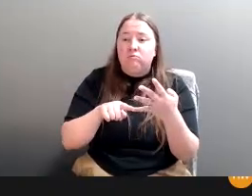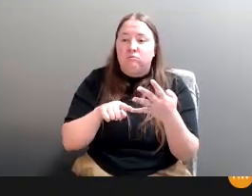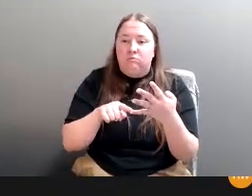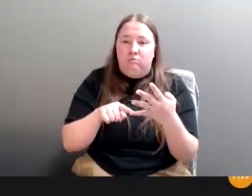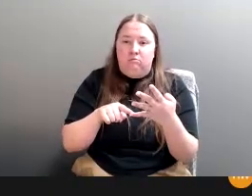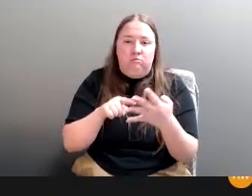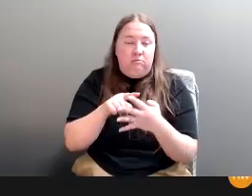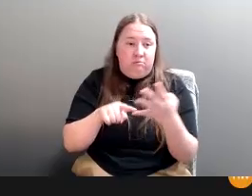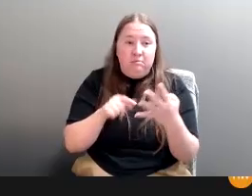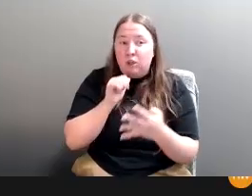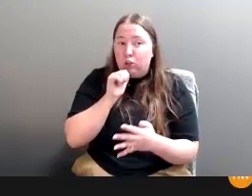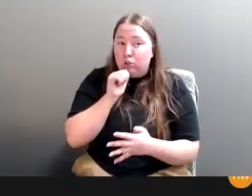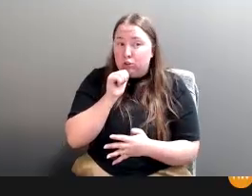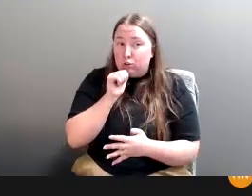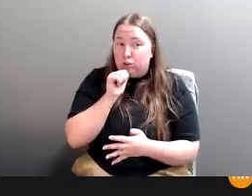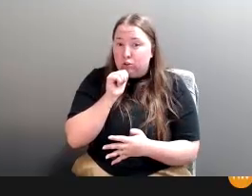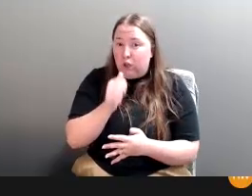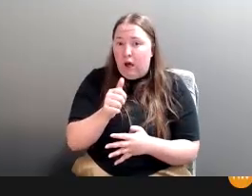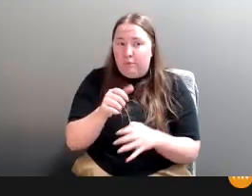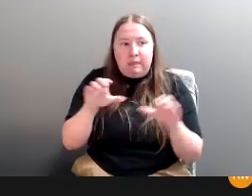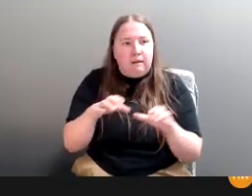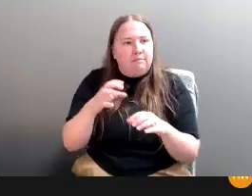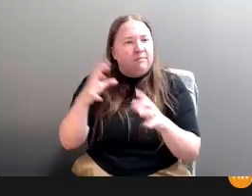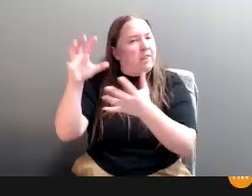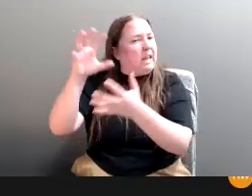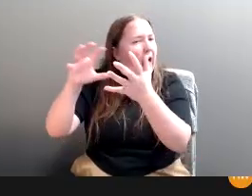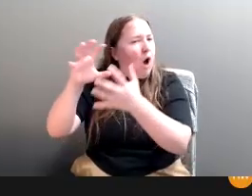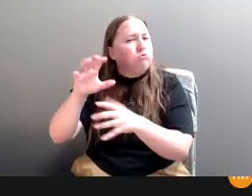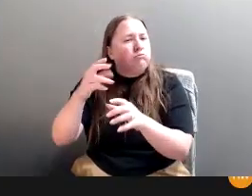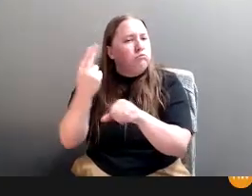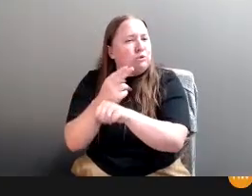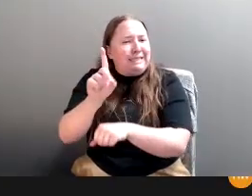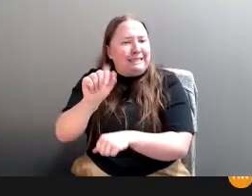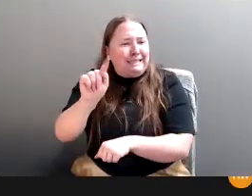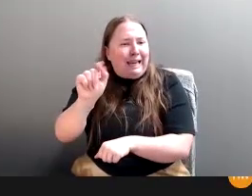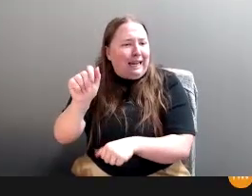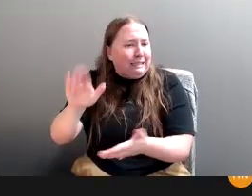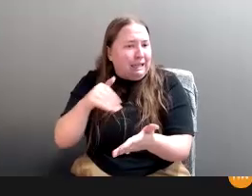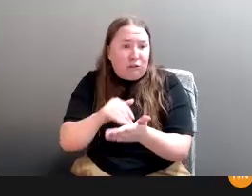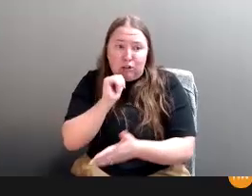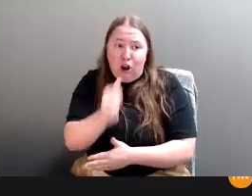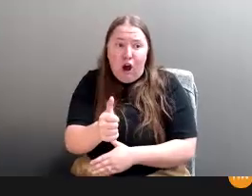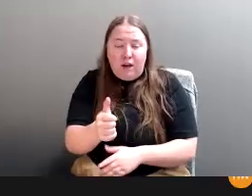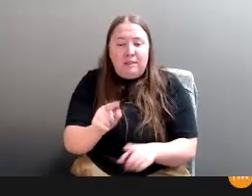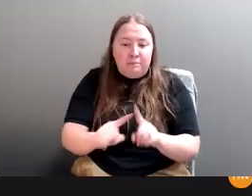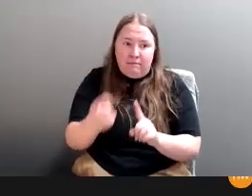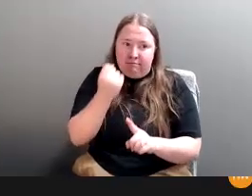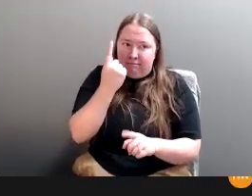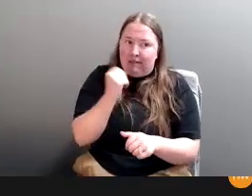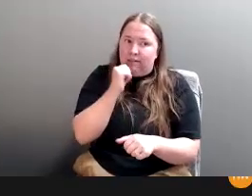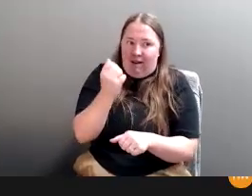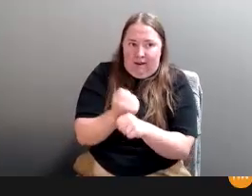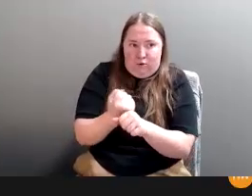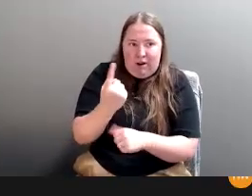are not being done out on the cloud, therefore out on the data center. So, and not everybody has the kind of machines